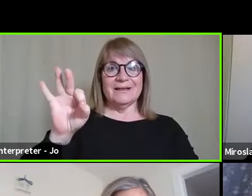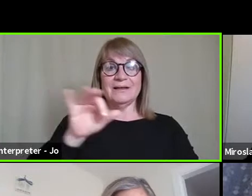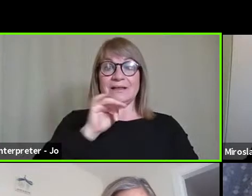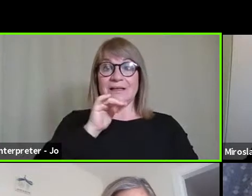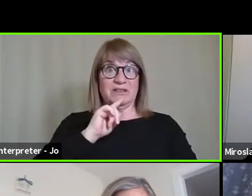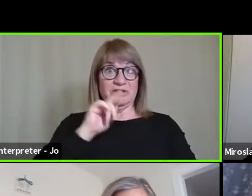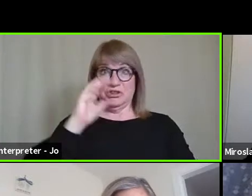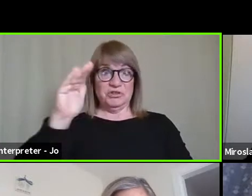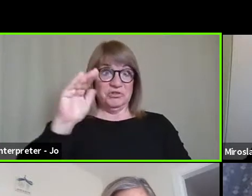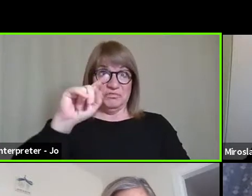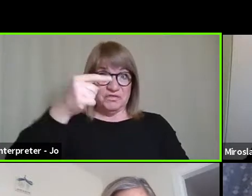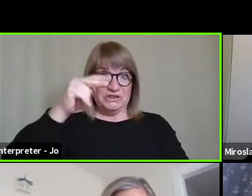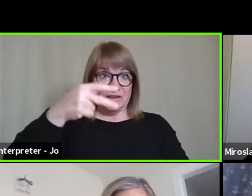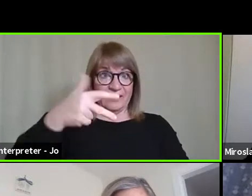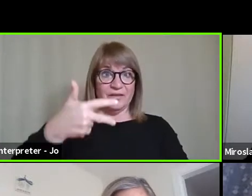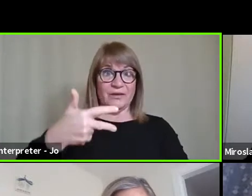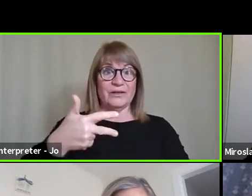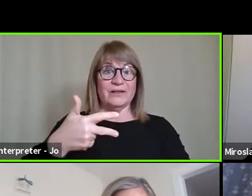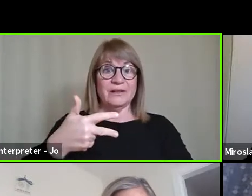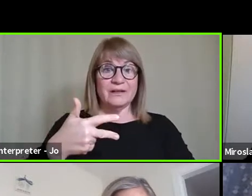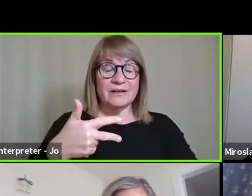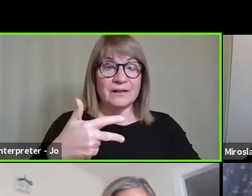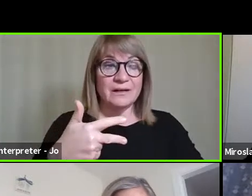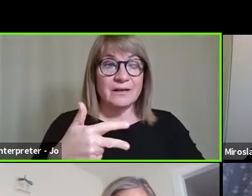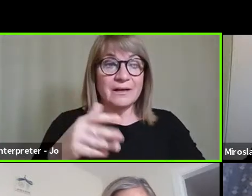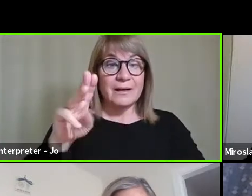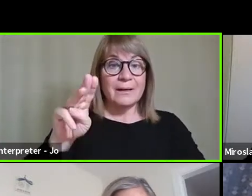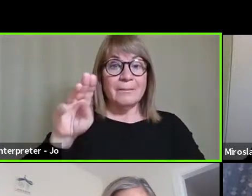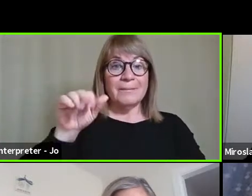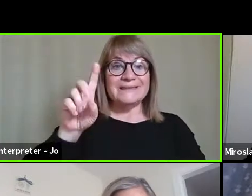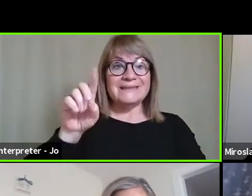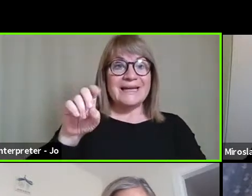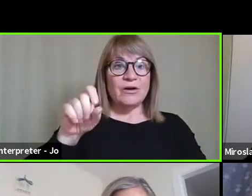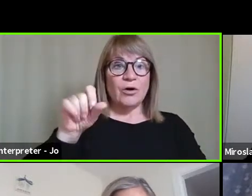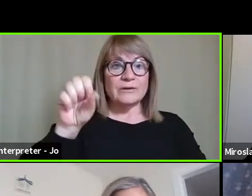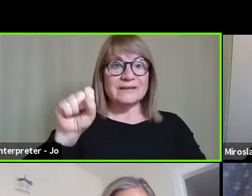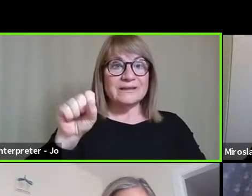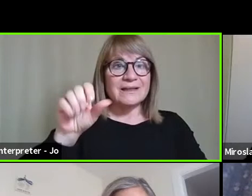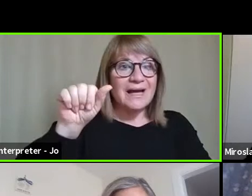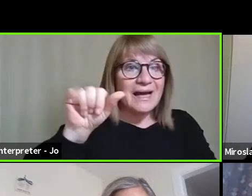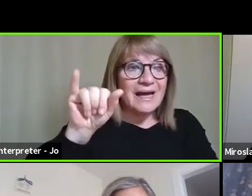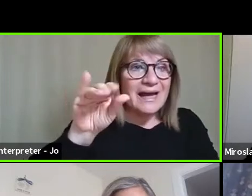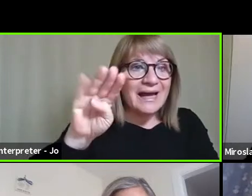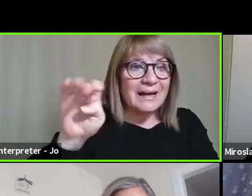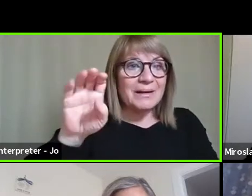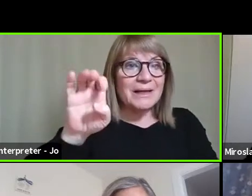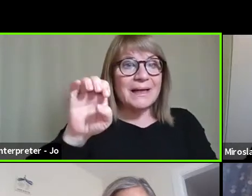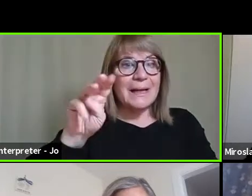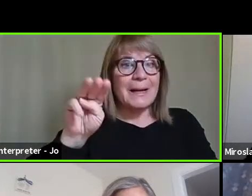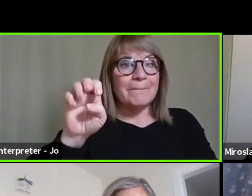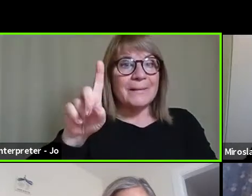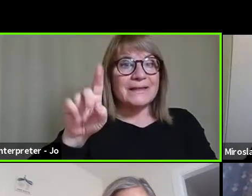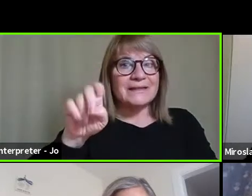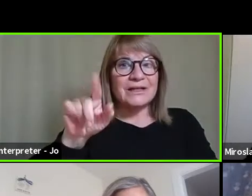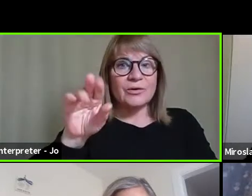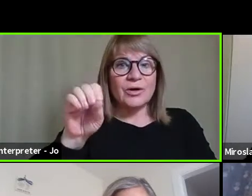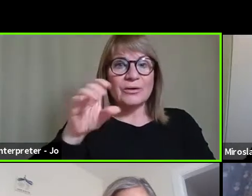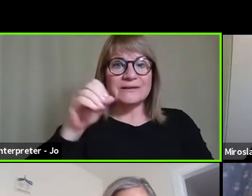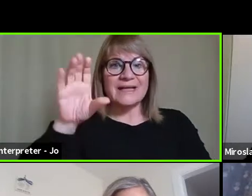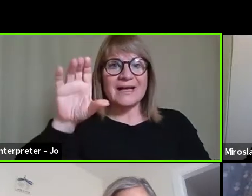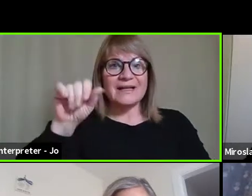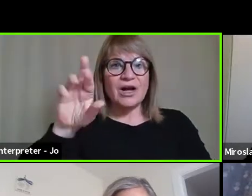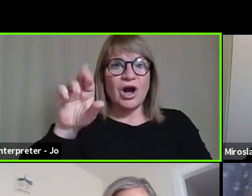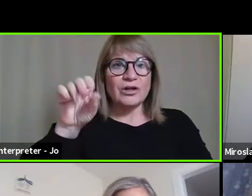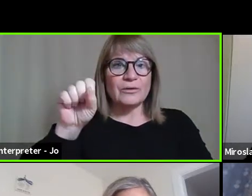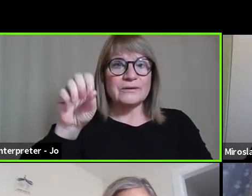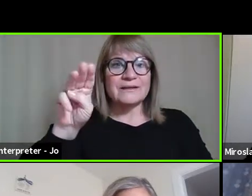prefer if amy medeidos um associate professor from ucsf and carlos martinez um a phd candidate at uc san